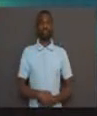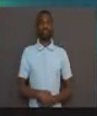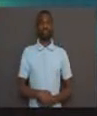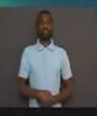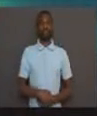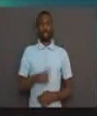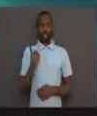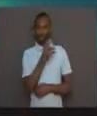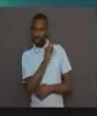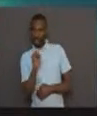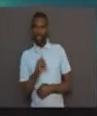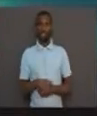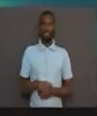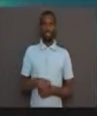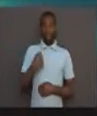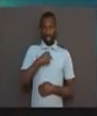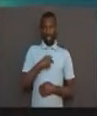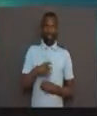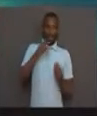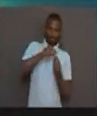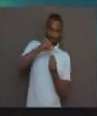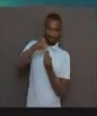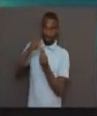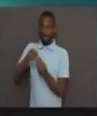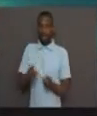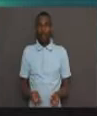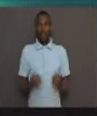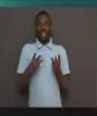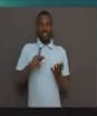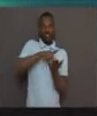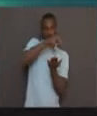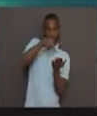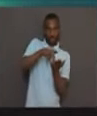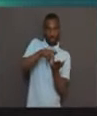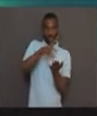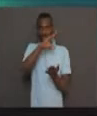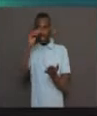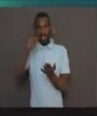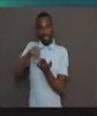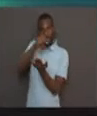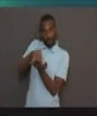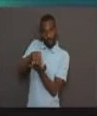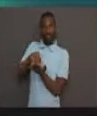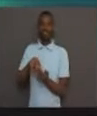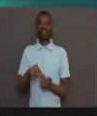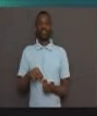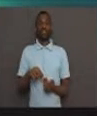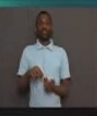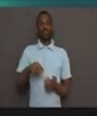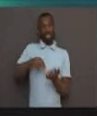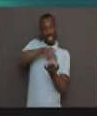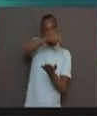In fact, if we add up the mass of the protons and neutrons in